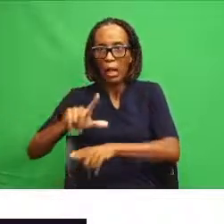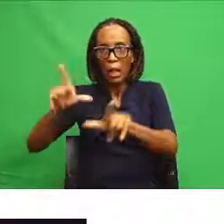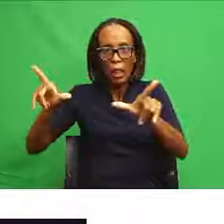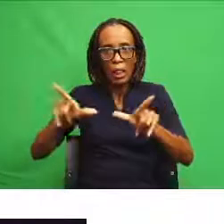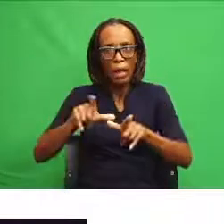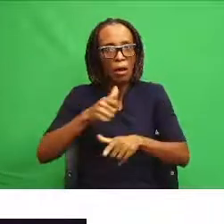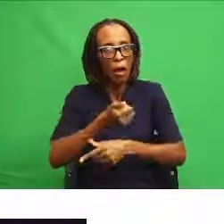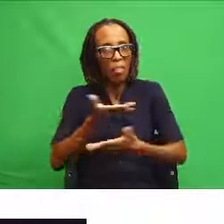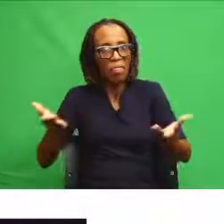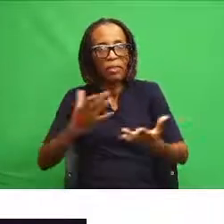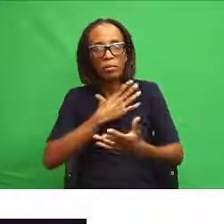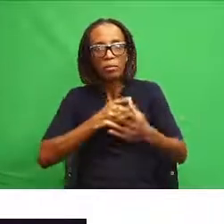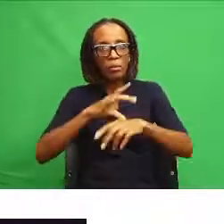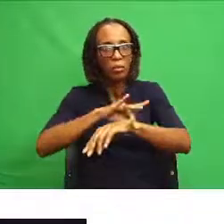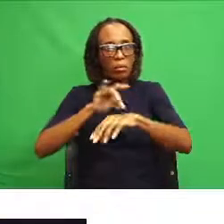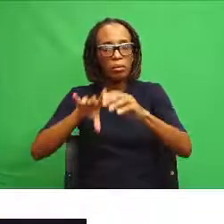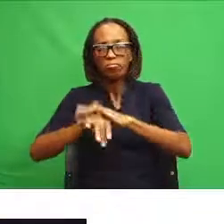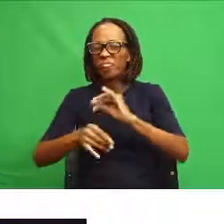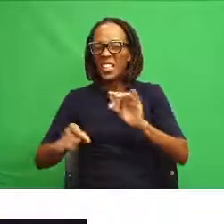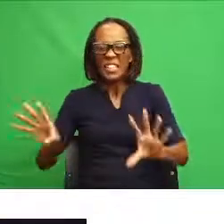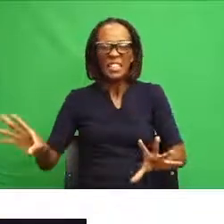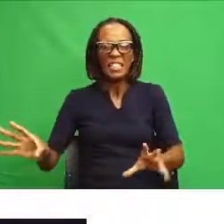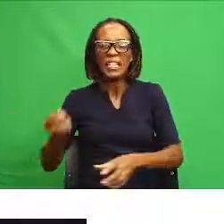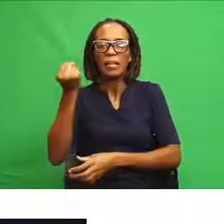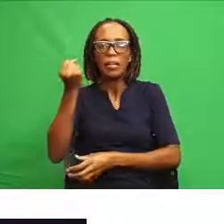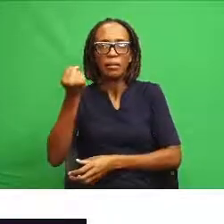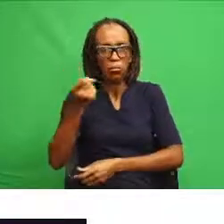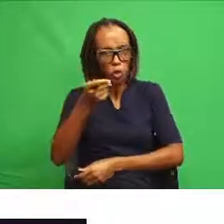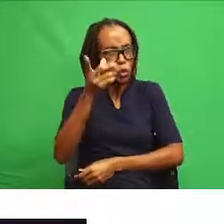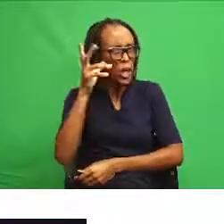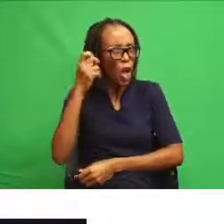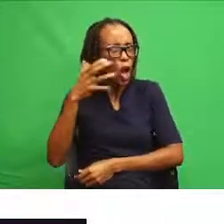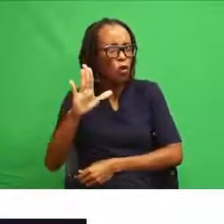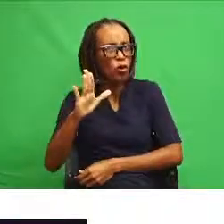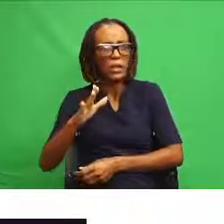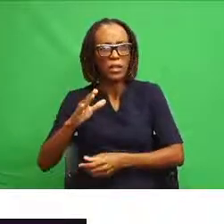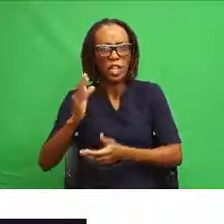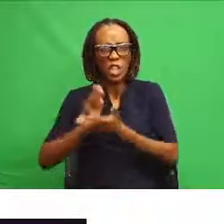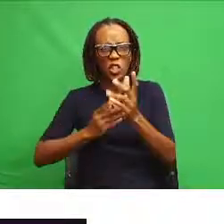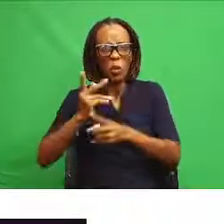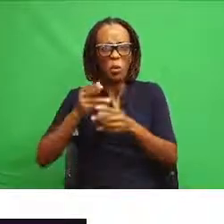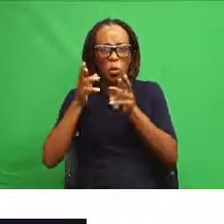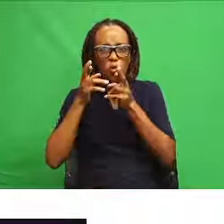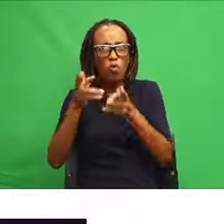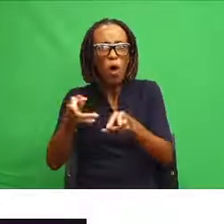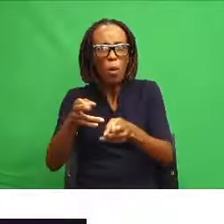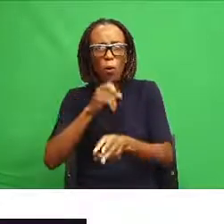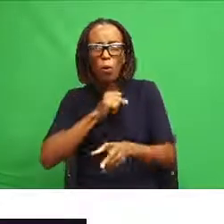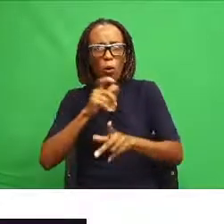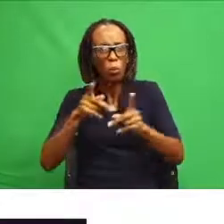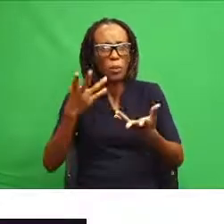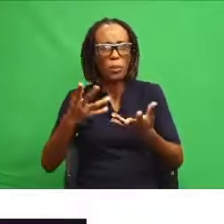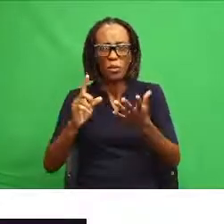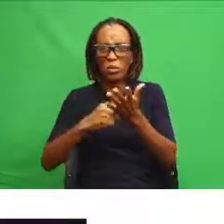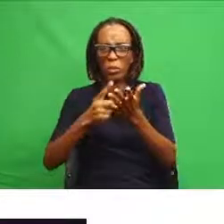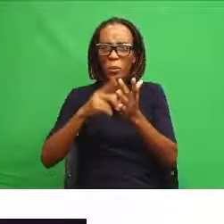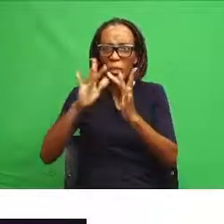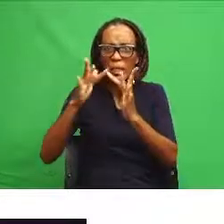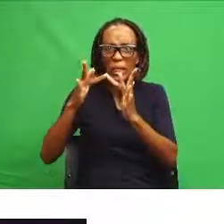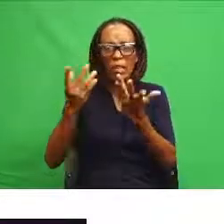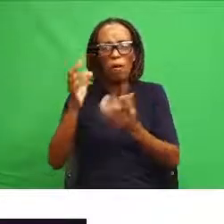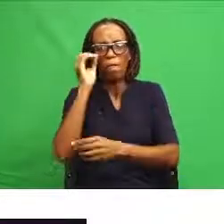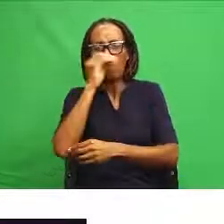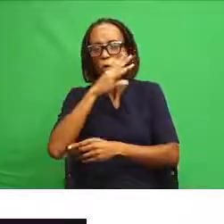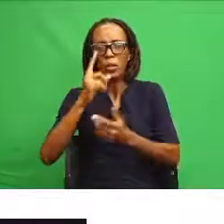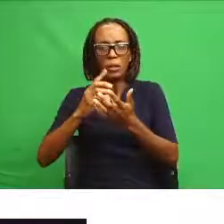and other valuables. You have probably heard of scams targeting seniors. In other